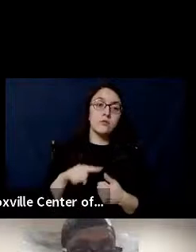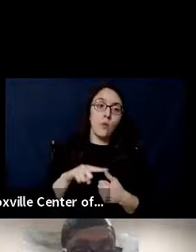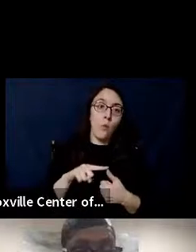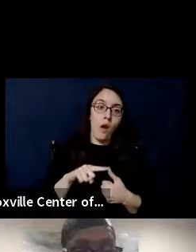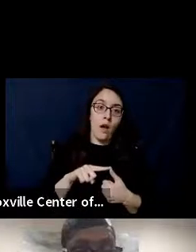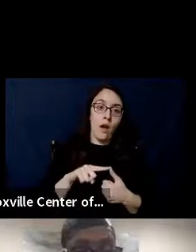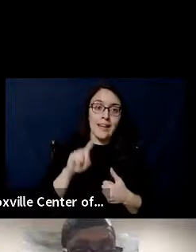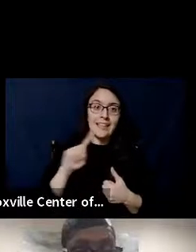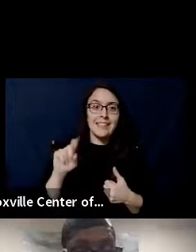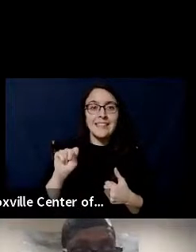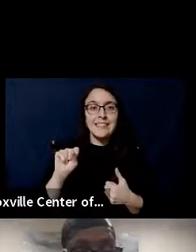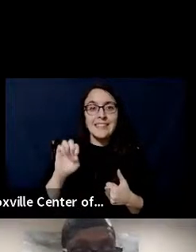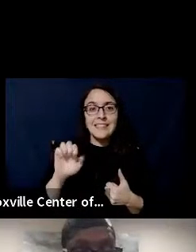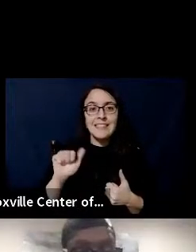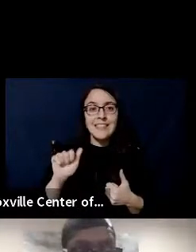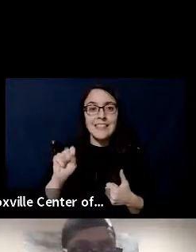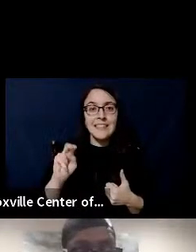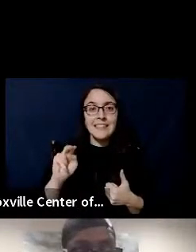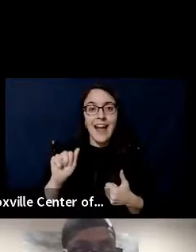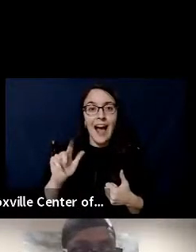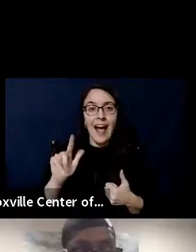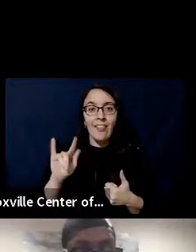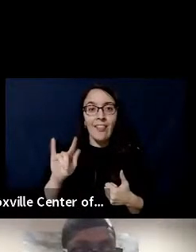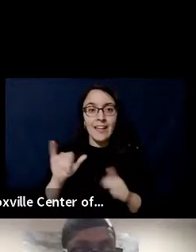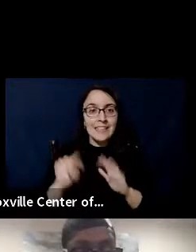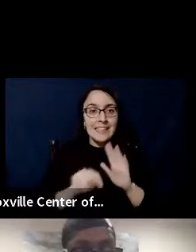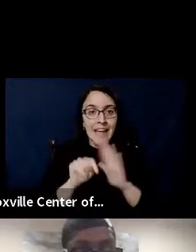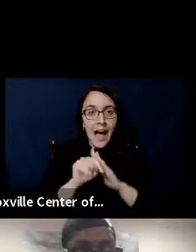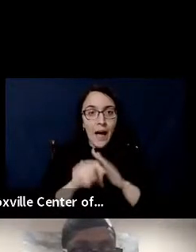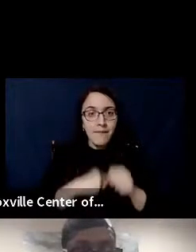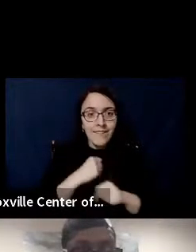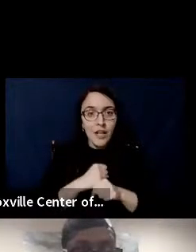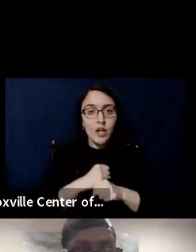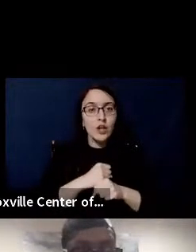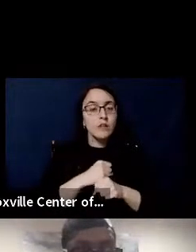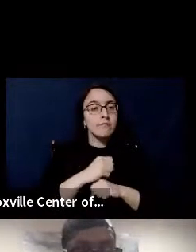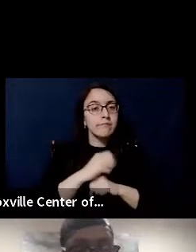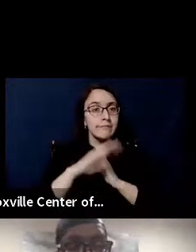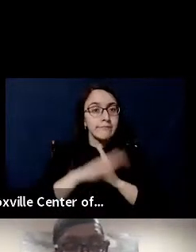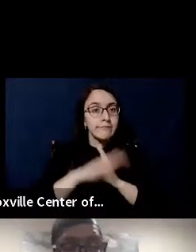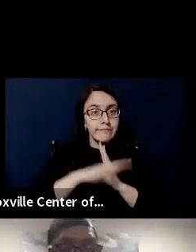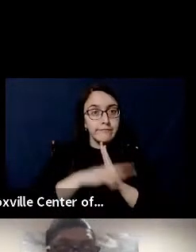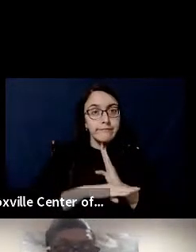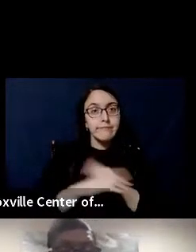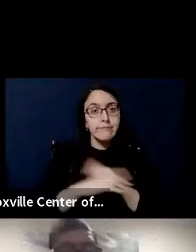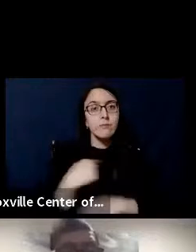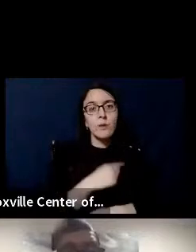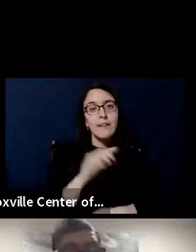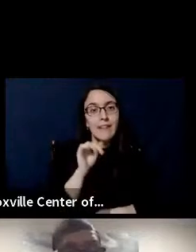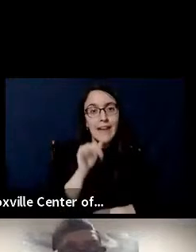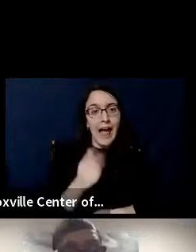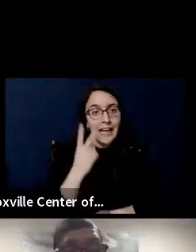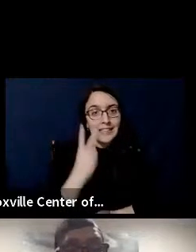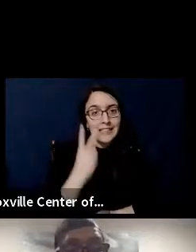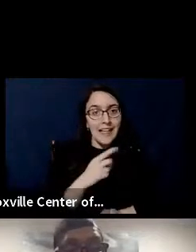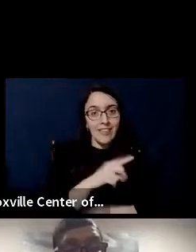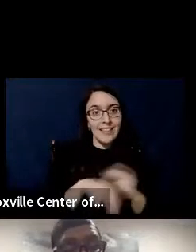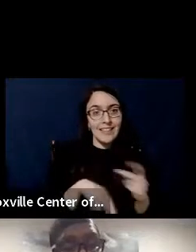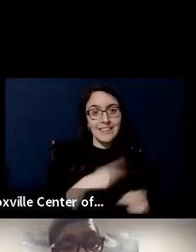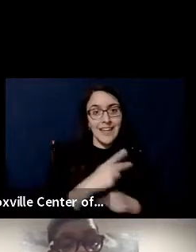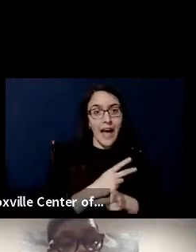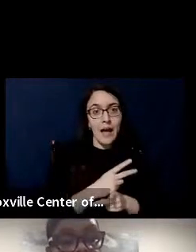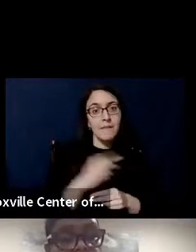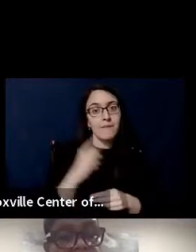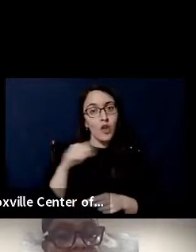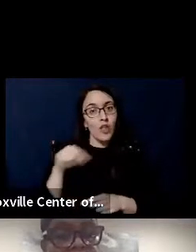the seasonality. We've never seen this mobility data signature like this in these temperatures, which we think is